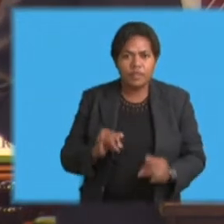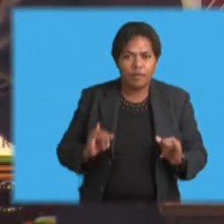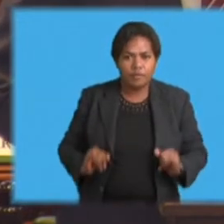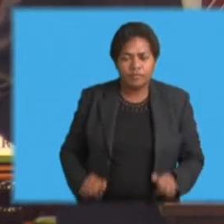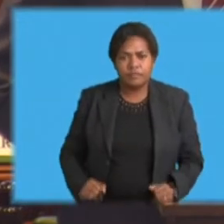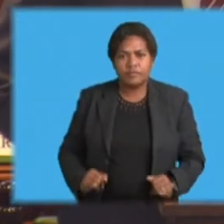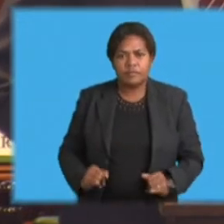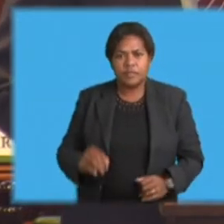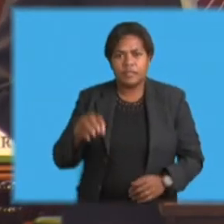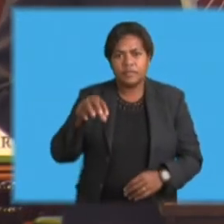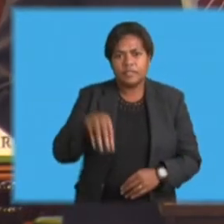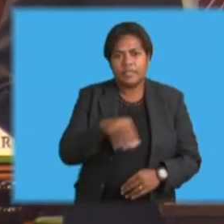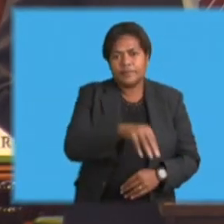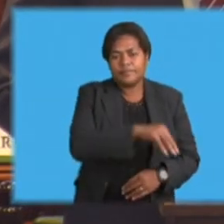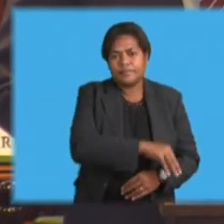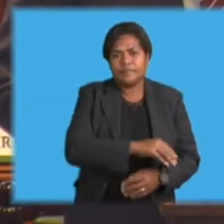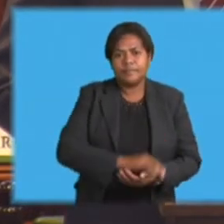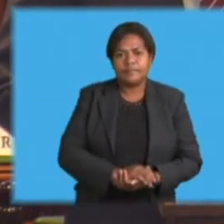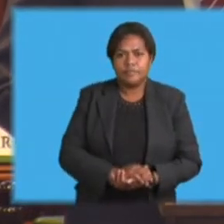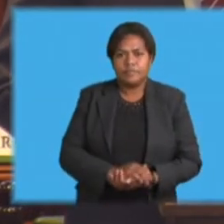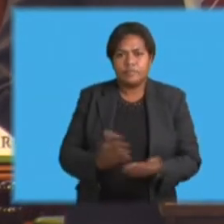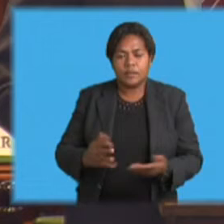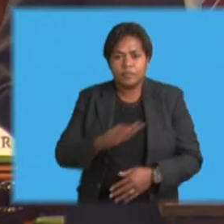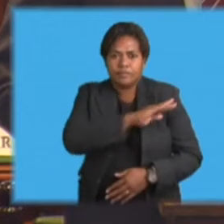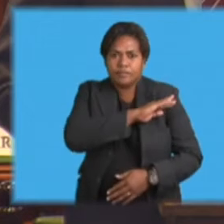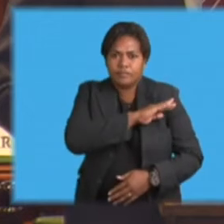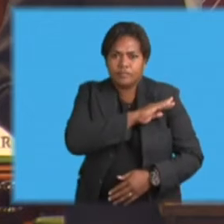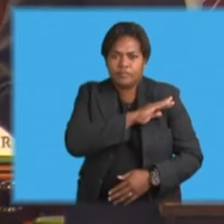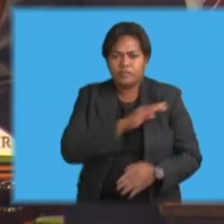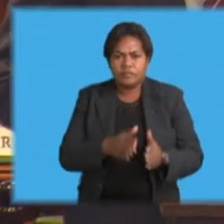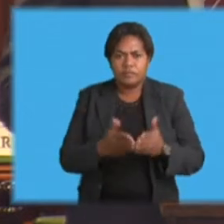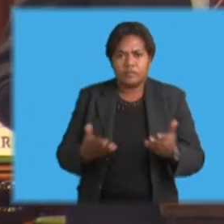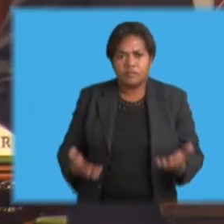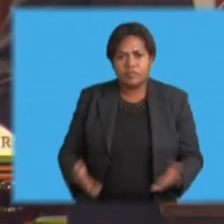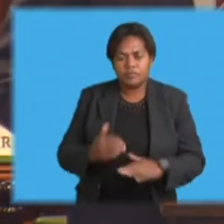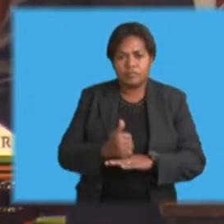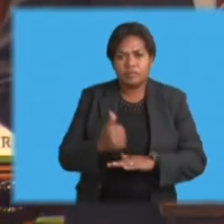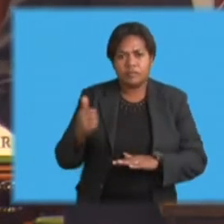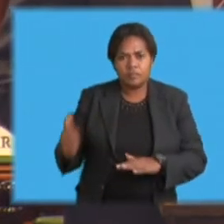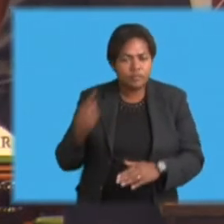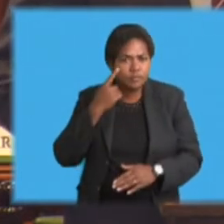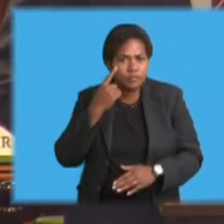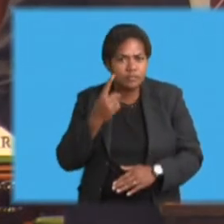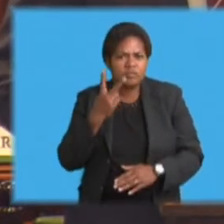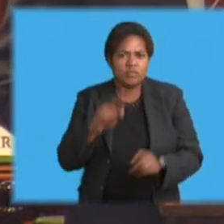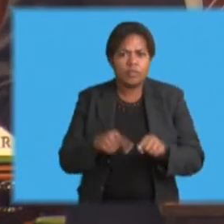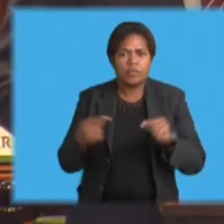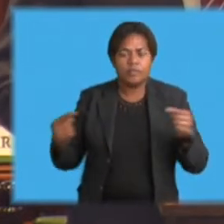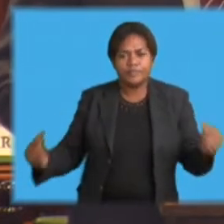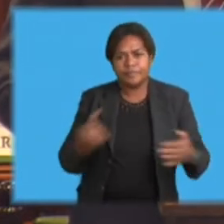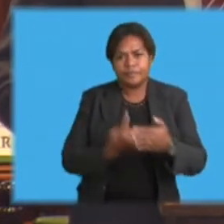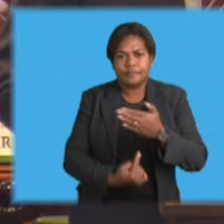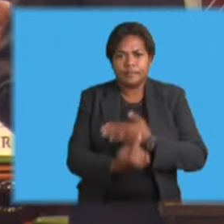of the Bainimarama government and the current Fiji First government that we have seen two significant things that have taken place. First of